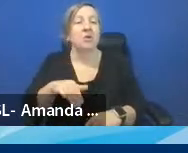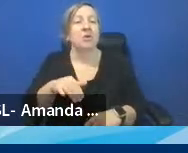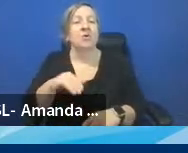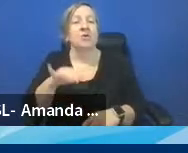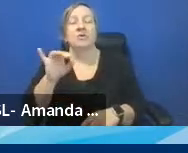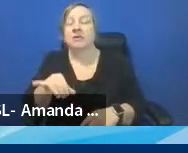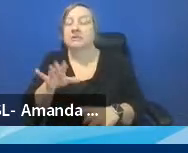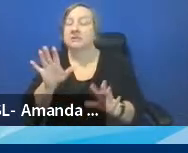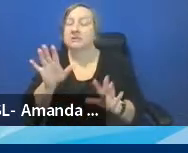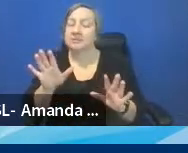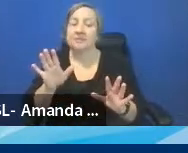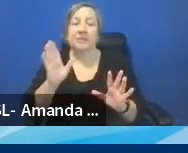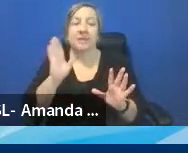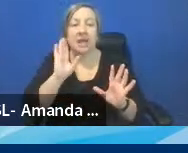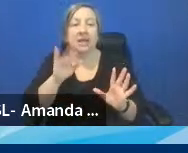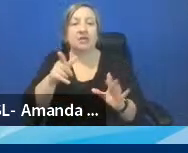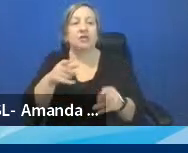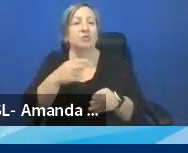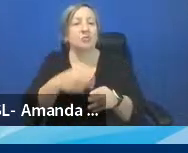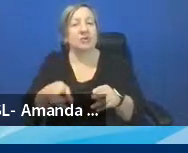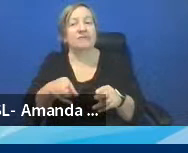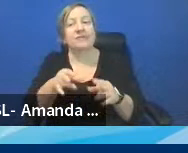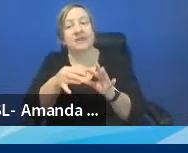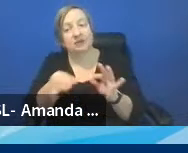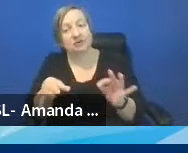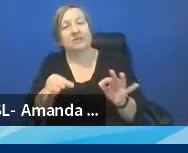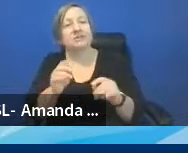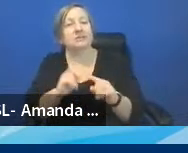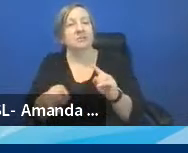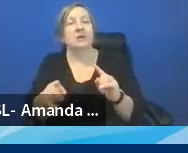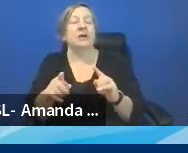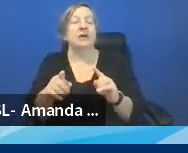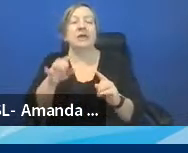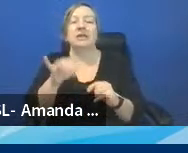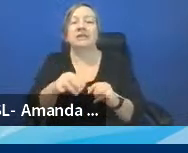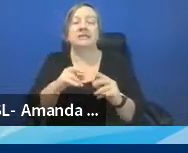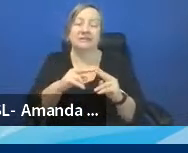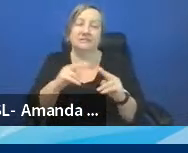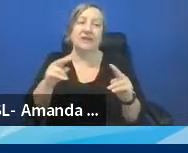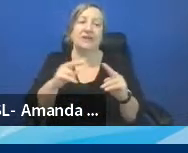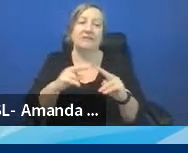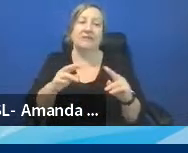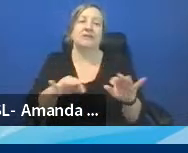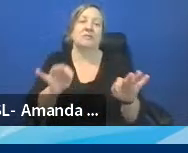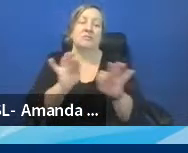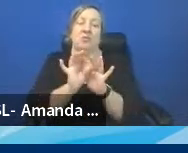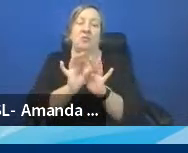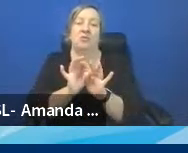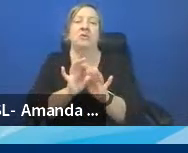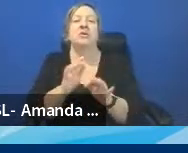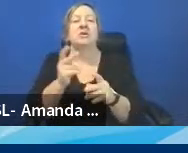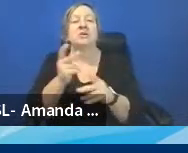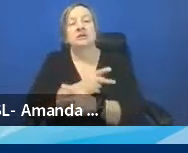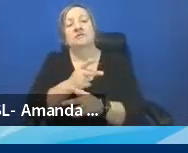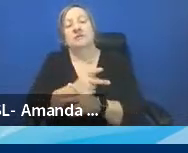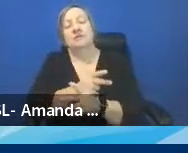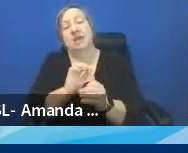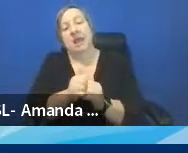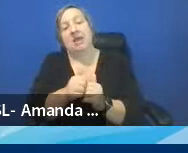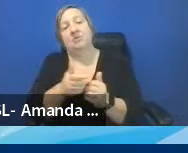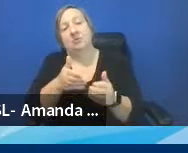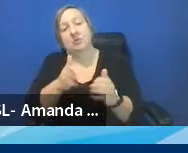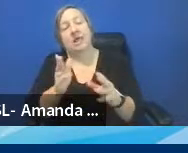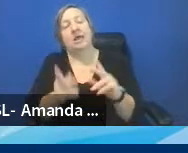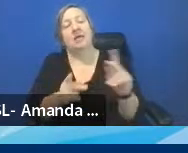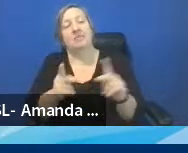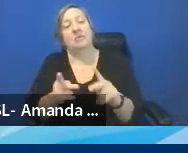just, you just briefly addressed it, but it is very, very important to figure out a way to allow